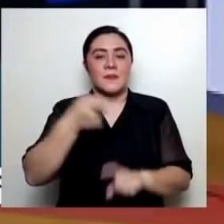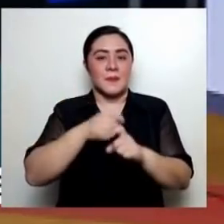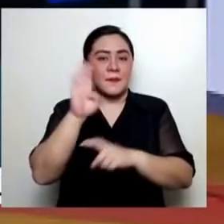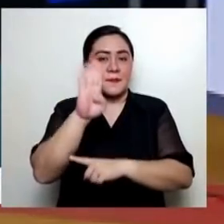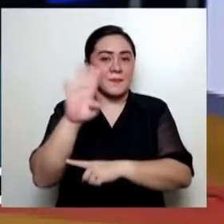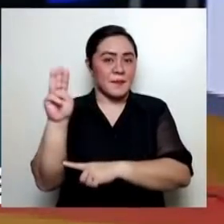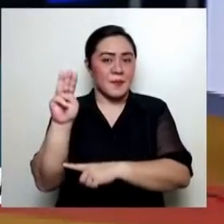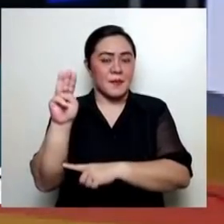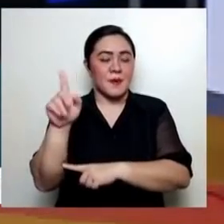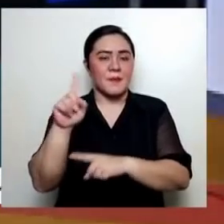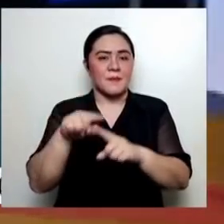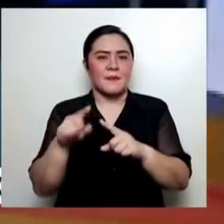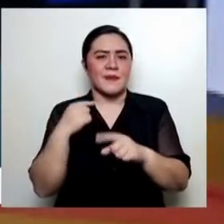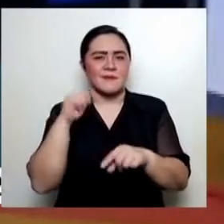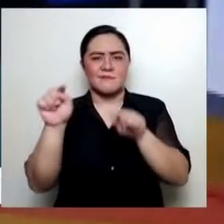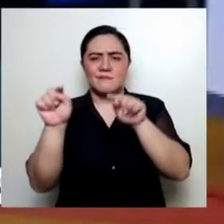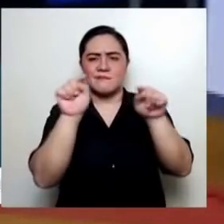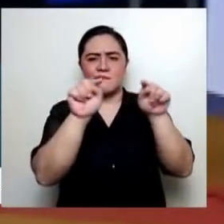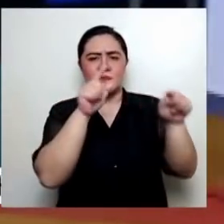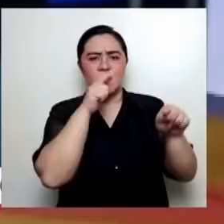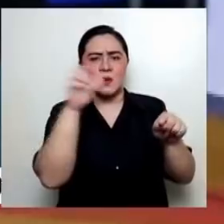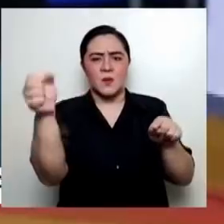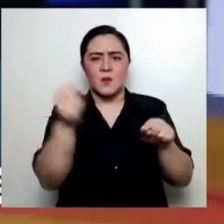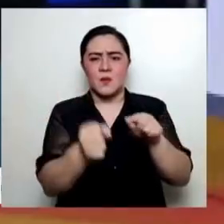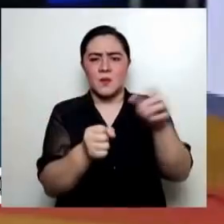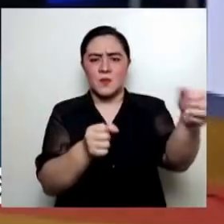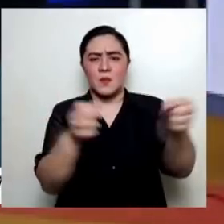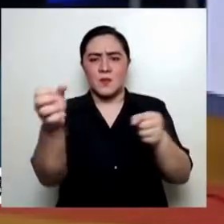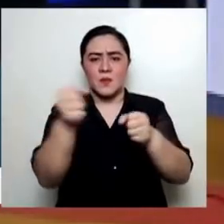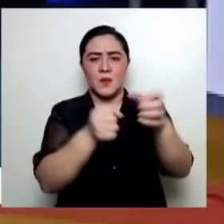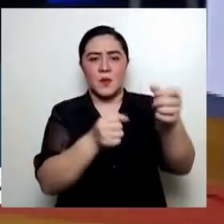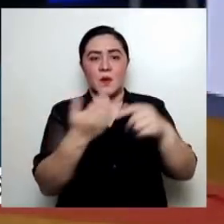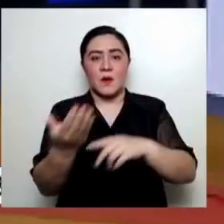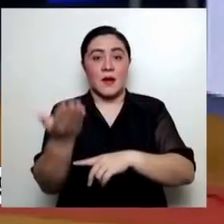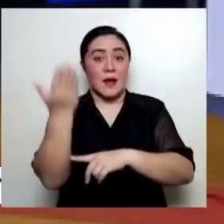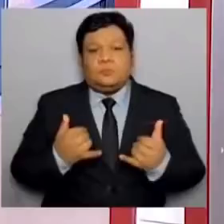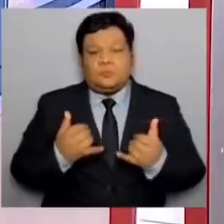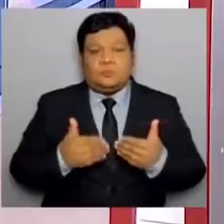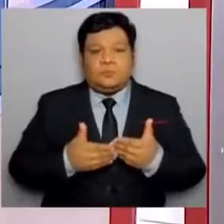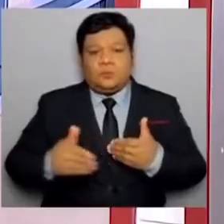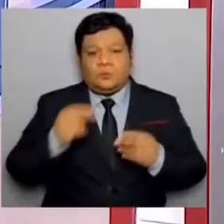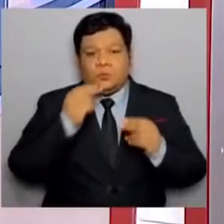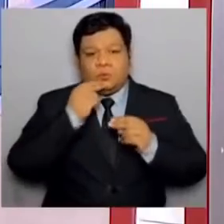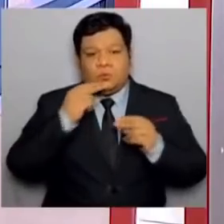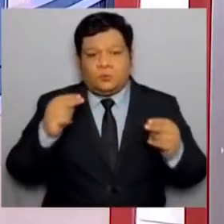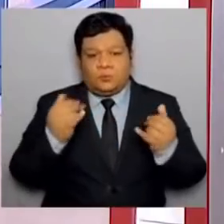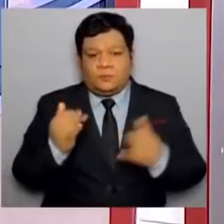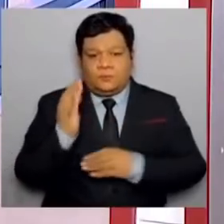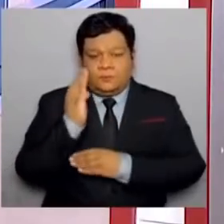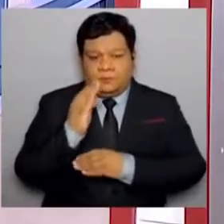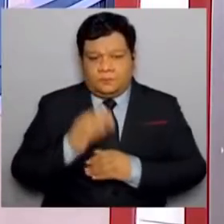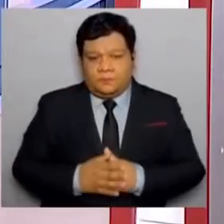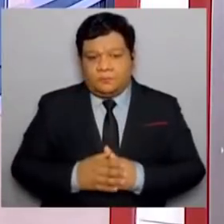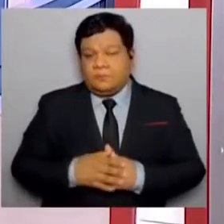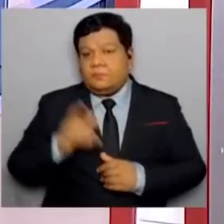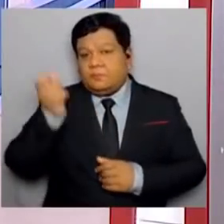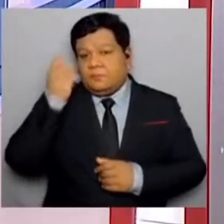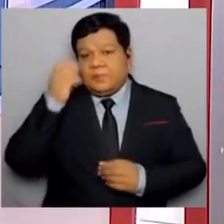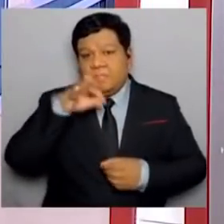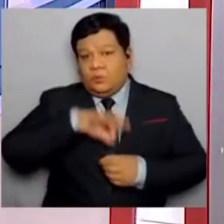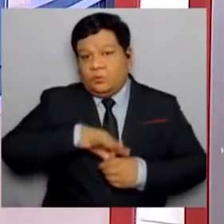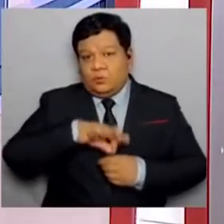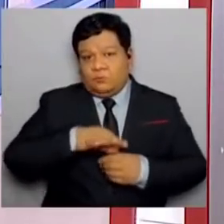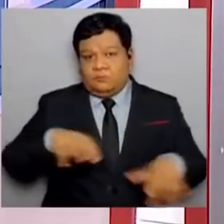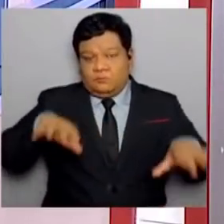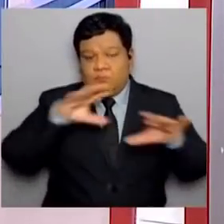considering appointing to government positions candidates who lost in last week's elections. The Philippine elections may be drawing to a close, but the